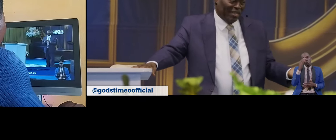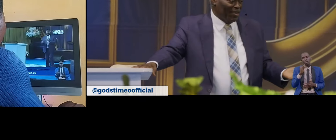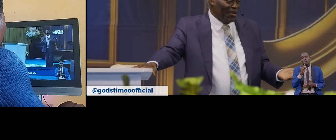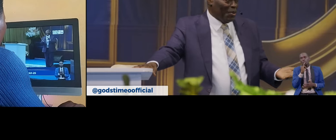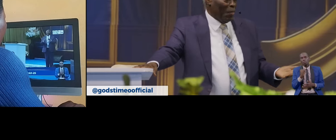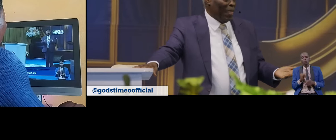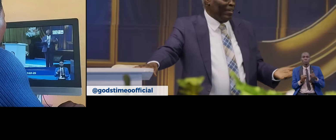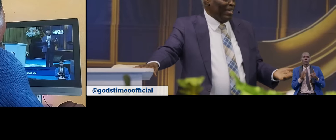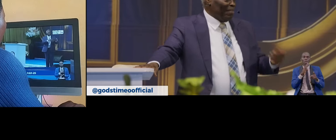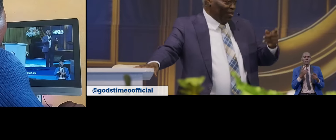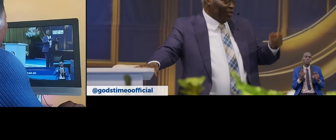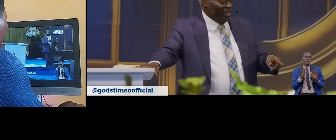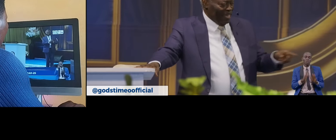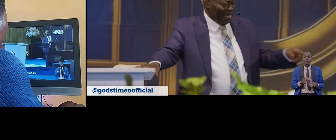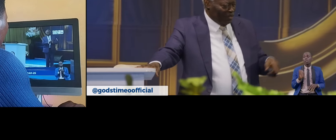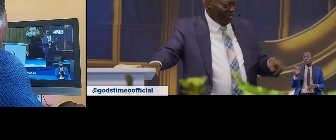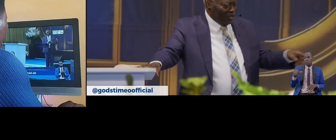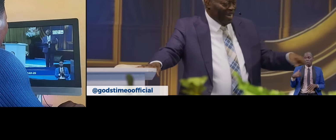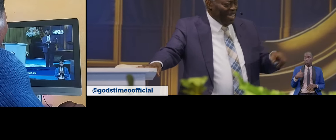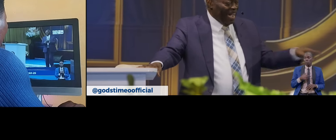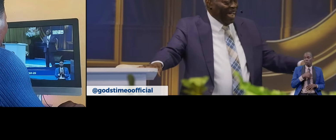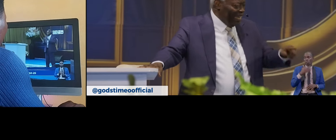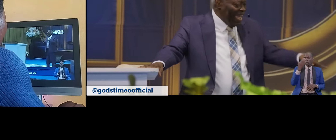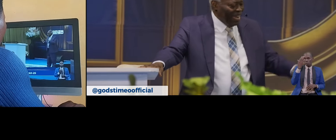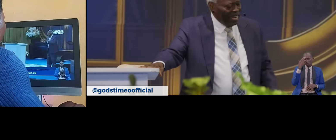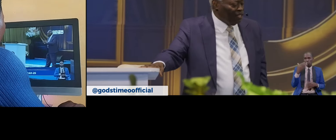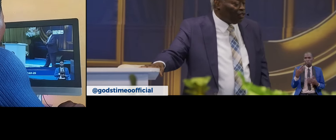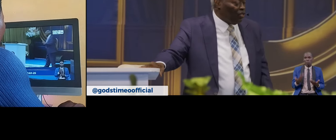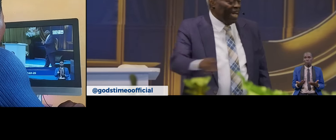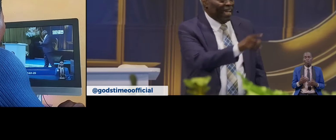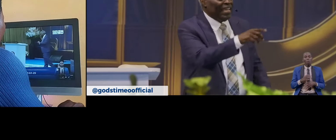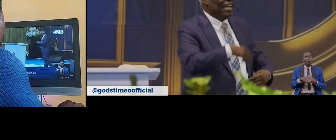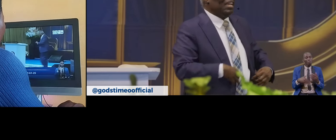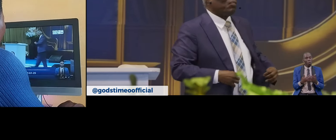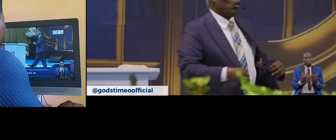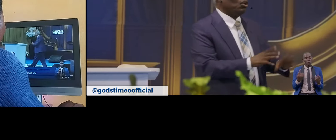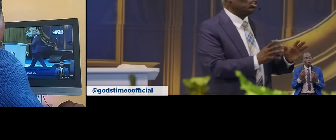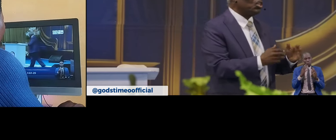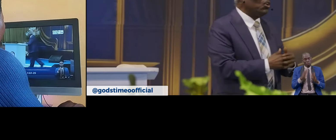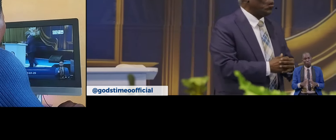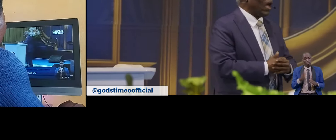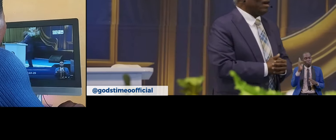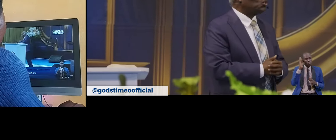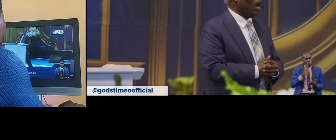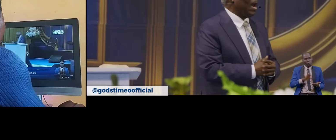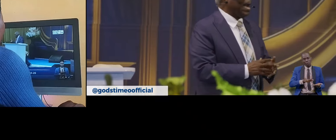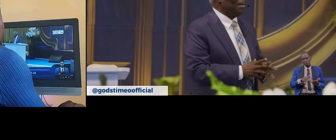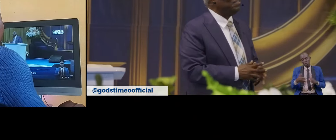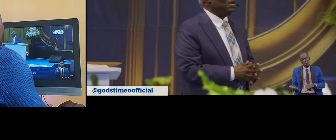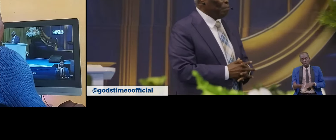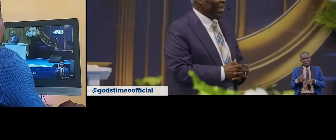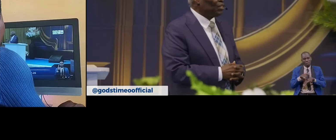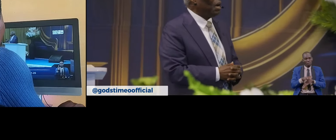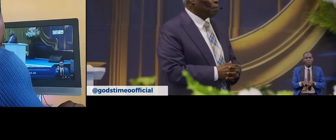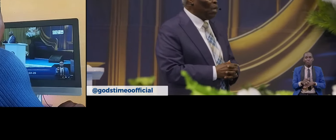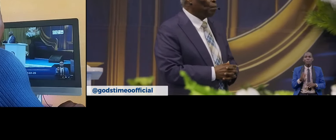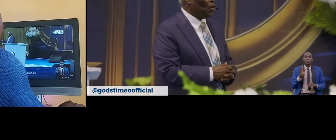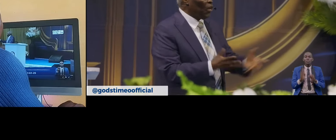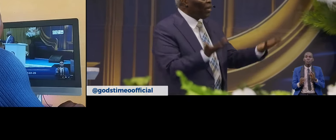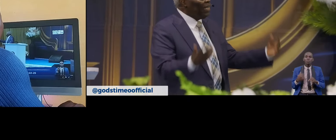we know, but those sinners are going to die earlier than they should die if we don't know how to have